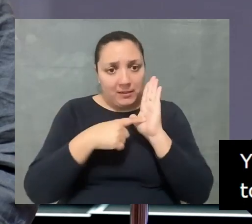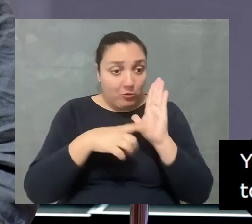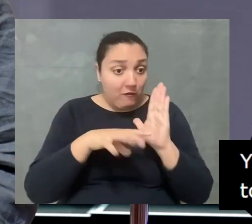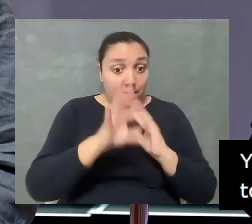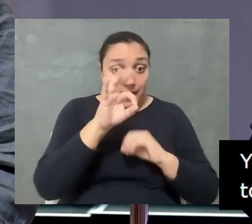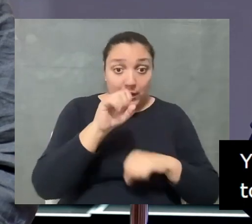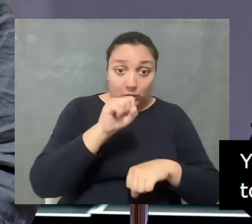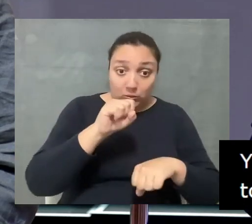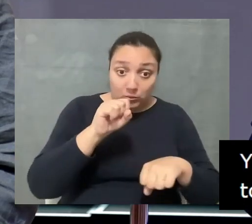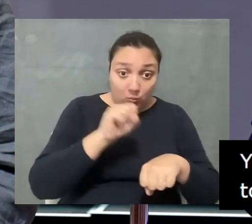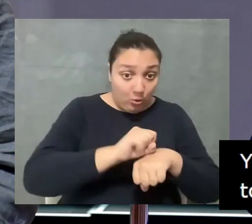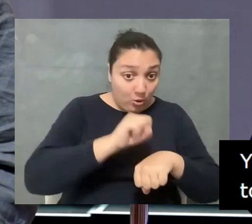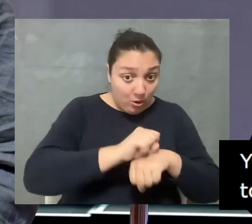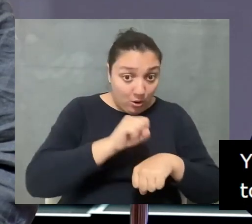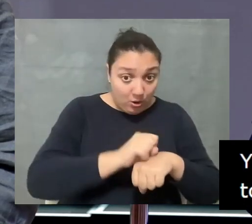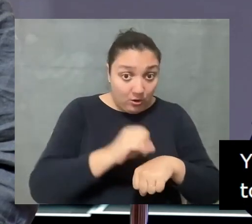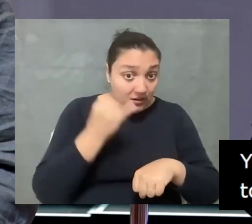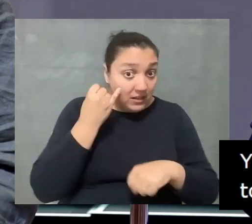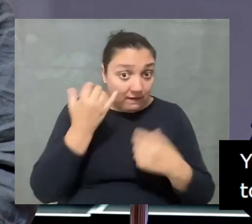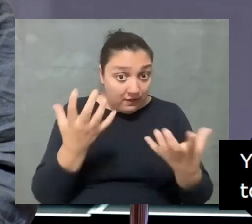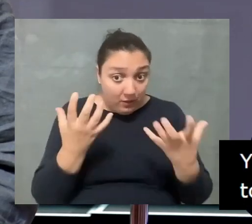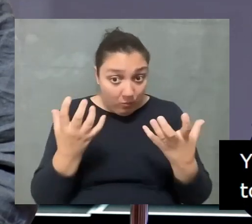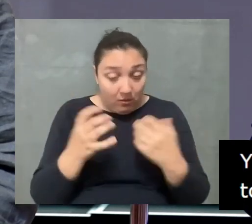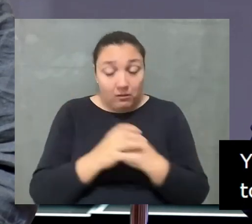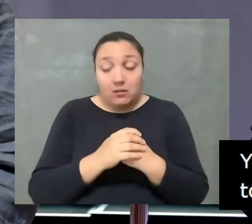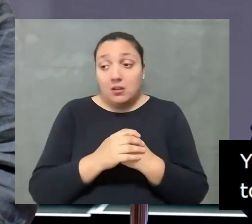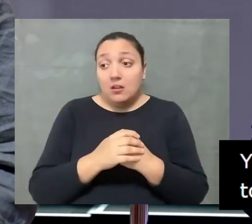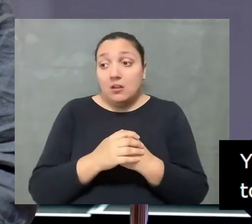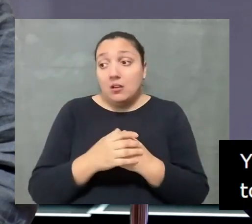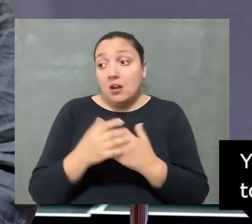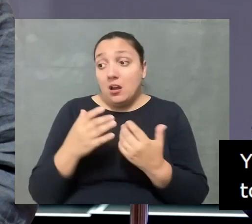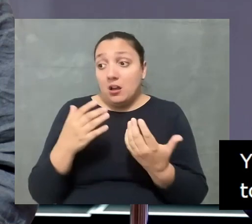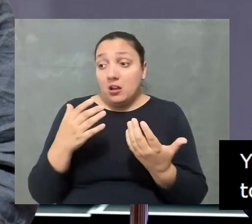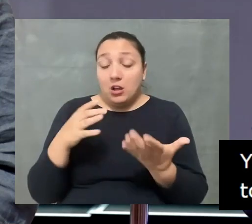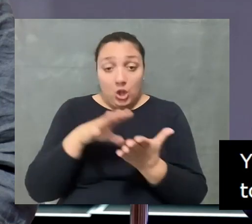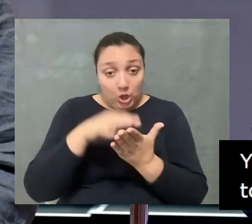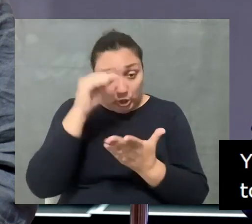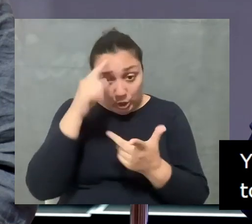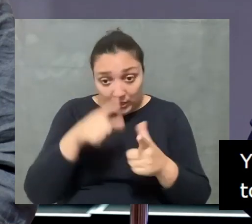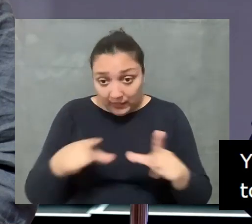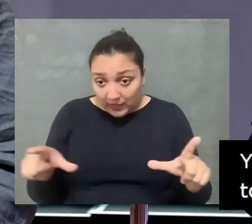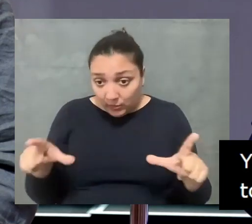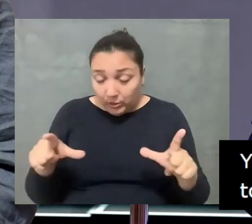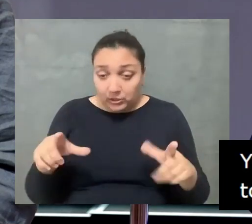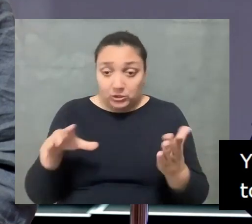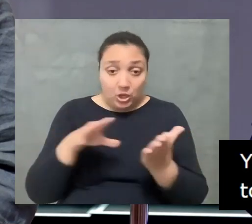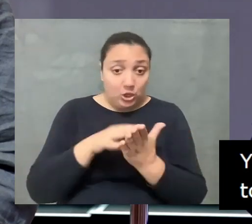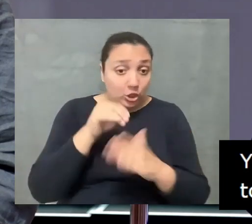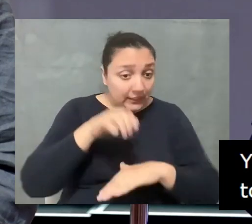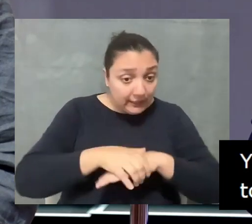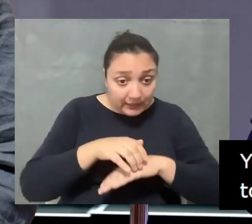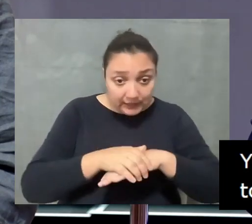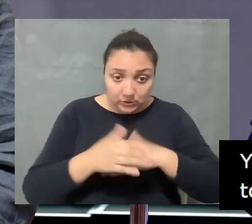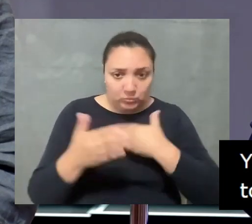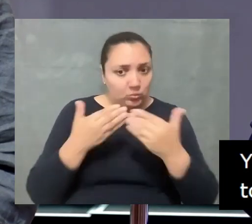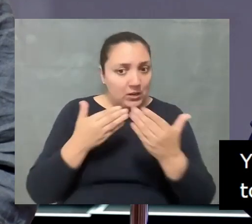do, to learn a new language, learn the English, whatever skills they need to do, to really foster a